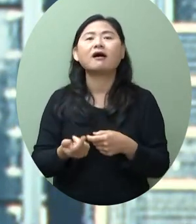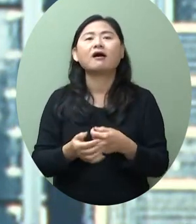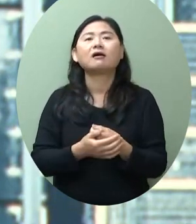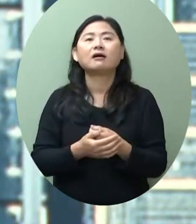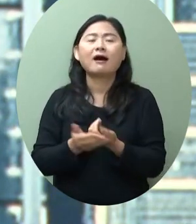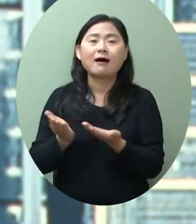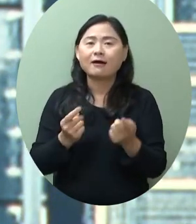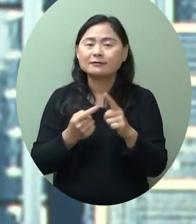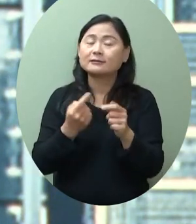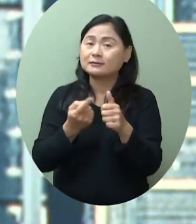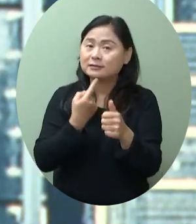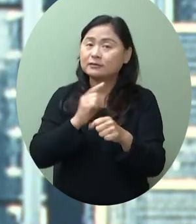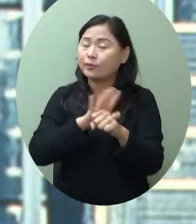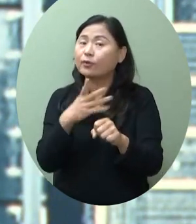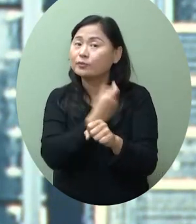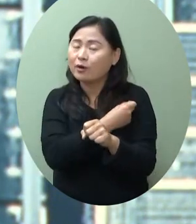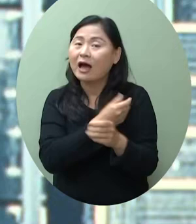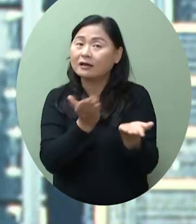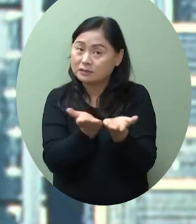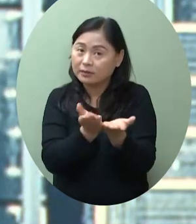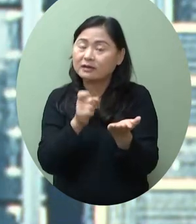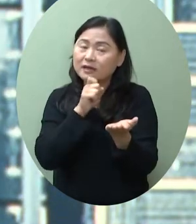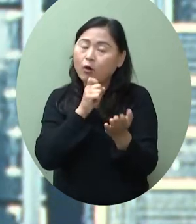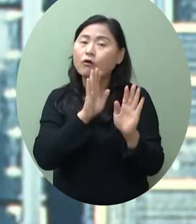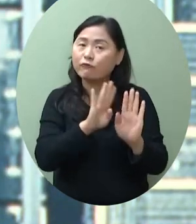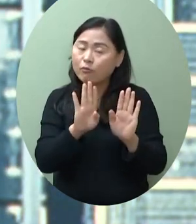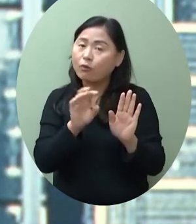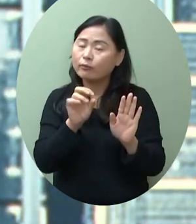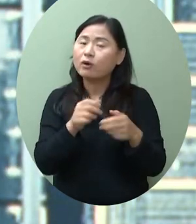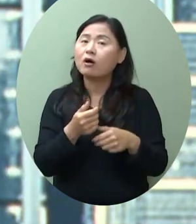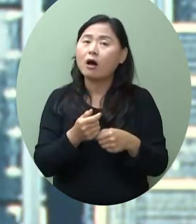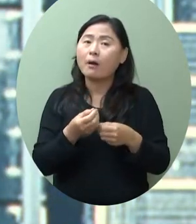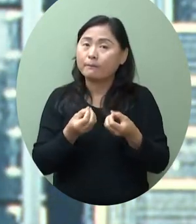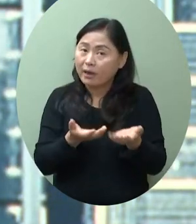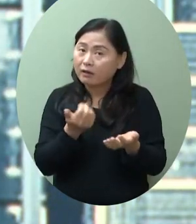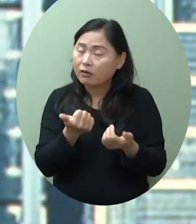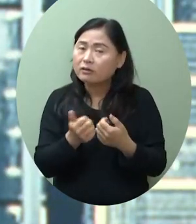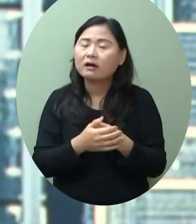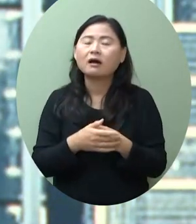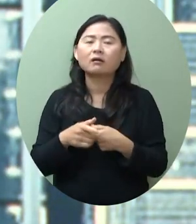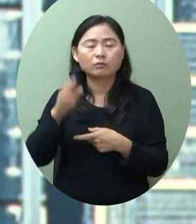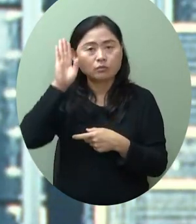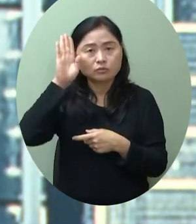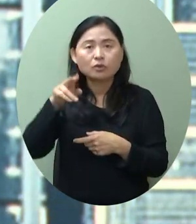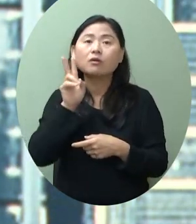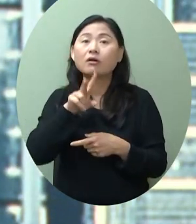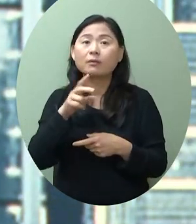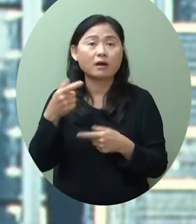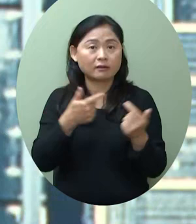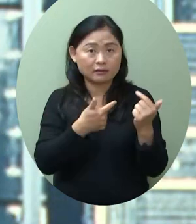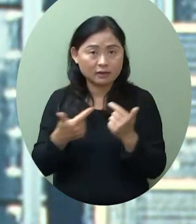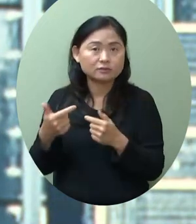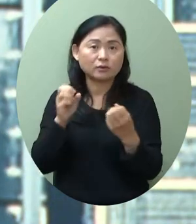next 2 weeks or so, we will continue to engage them and see whether we come up with more